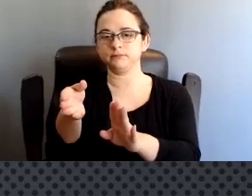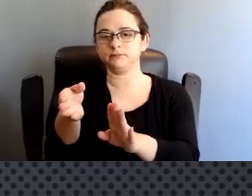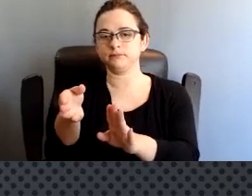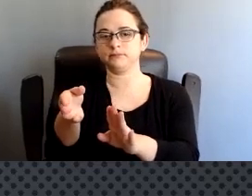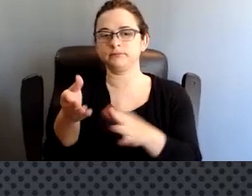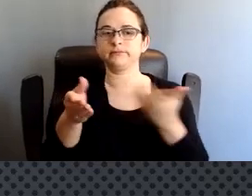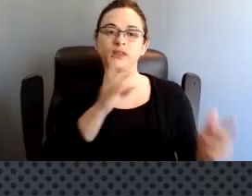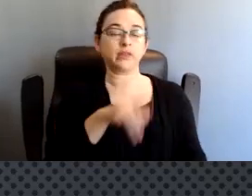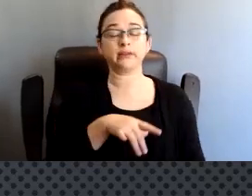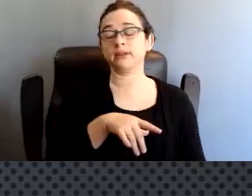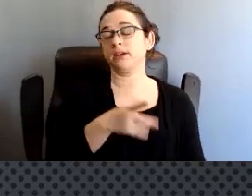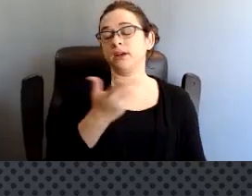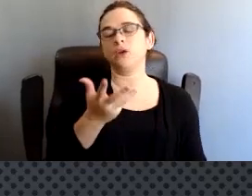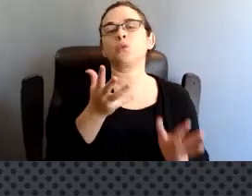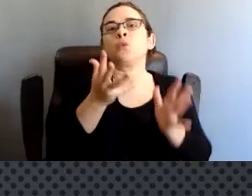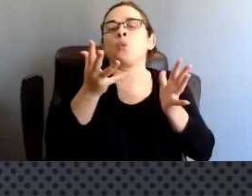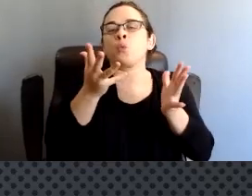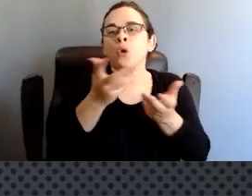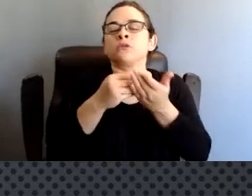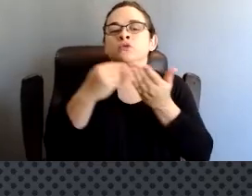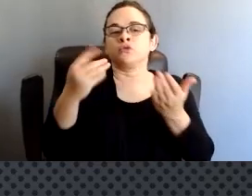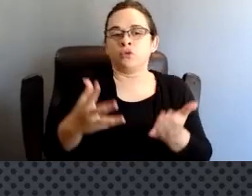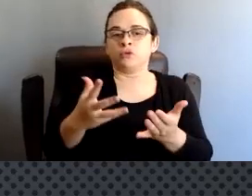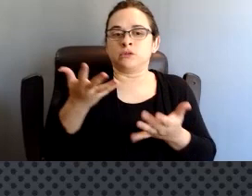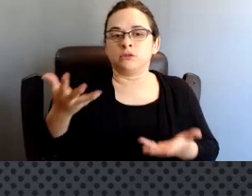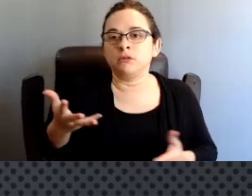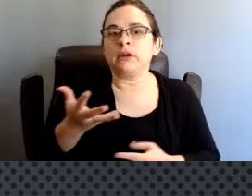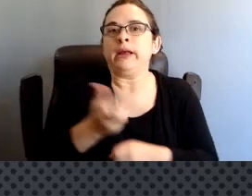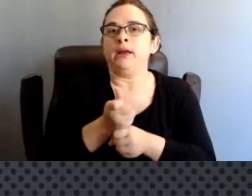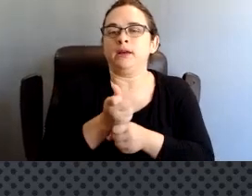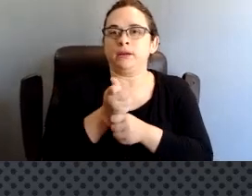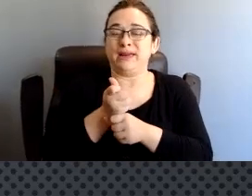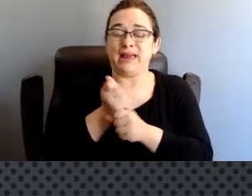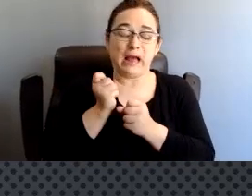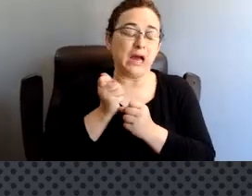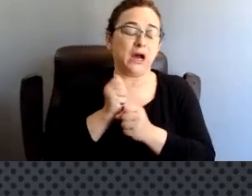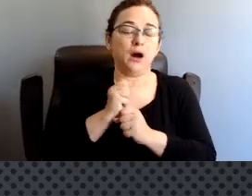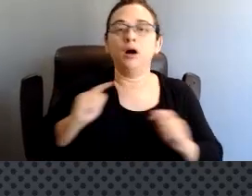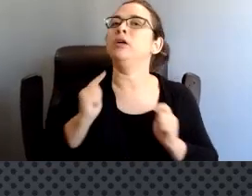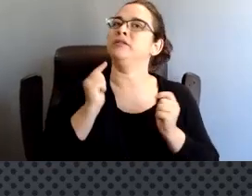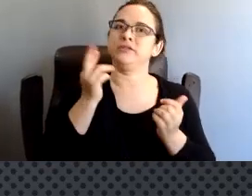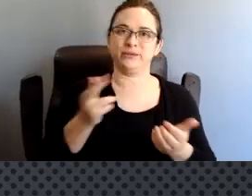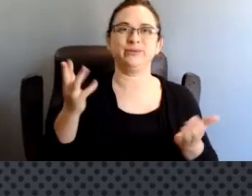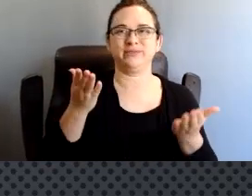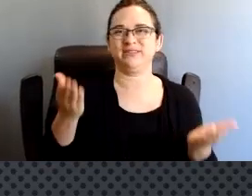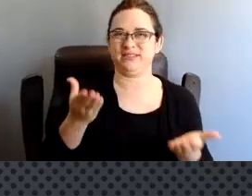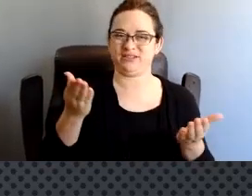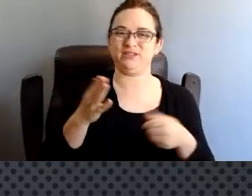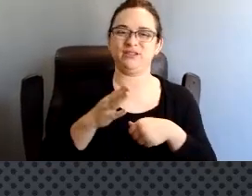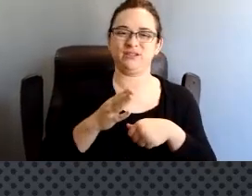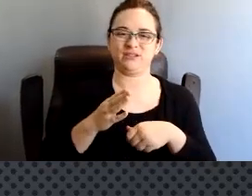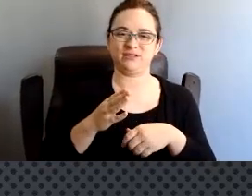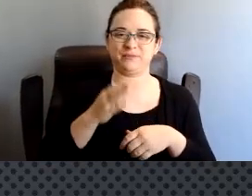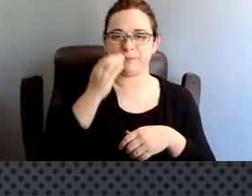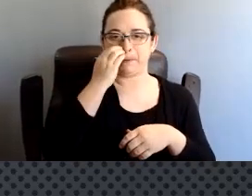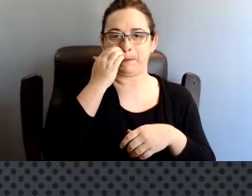Honestly, we try to make sure that our students just receive as much resources as possible on campus, and being that person to connect them, even to the extent of